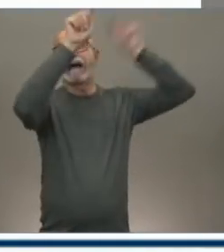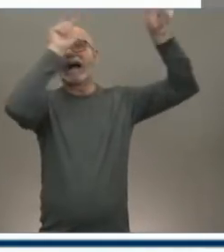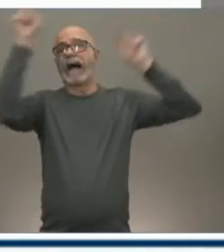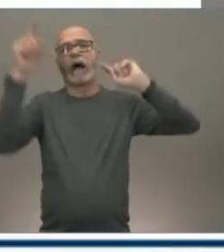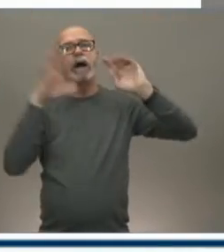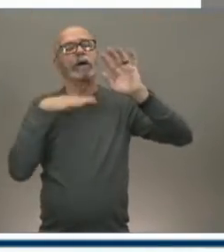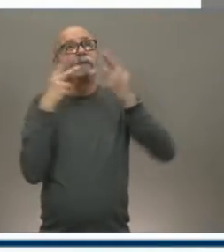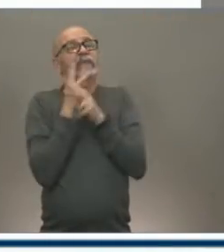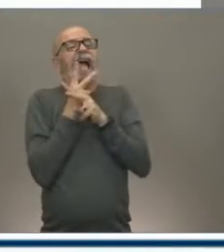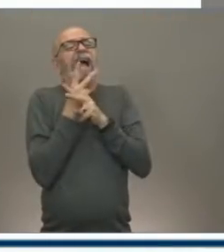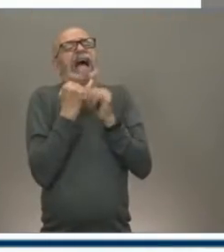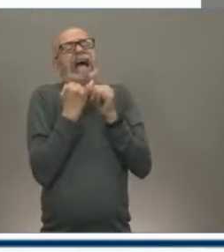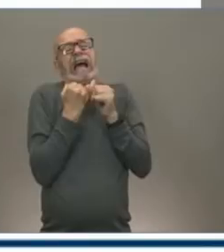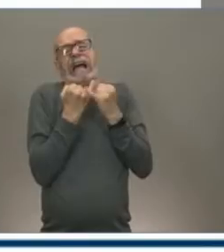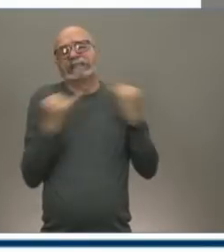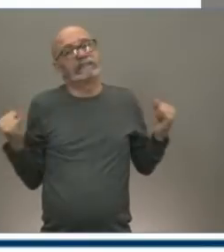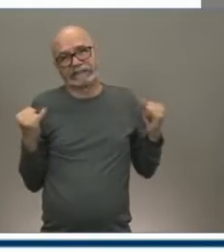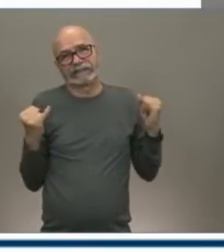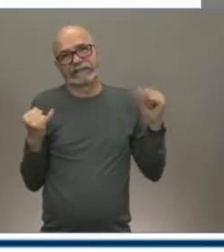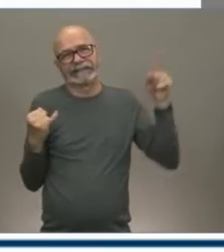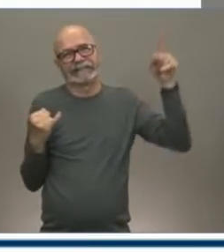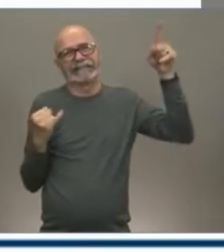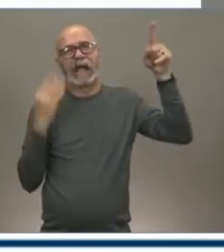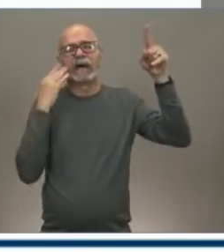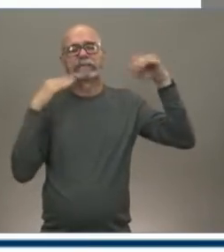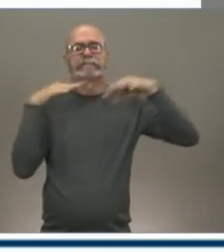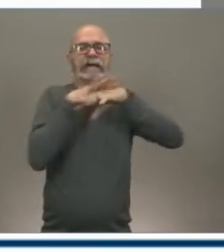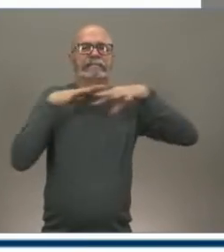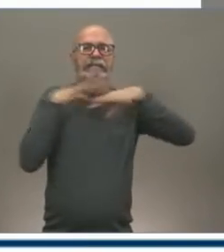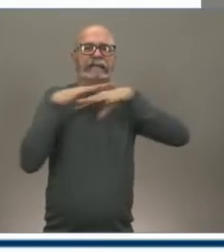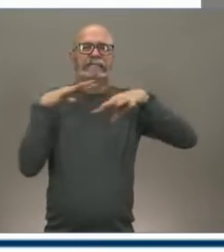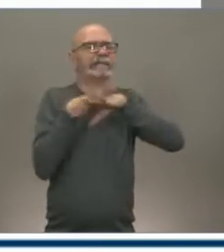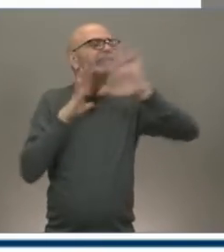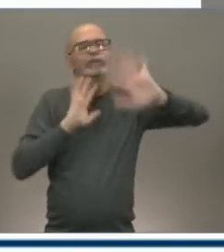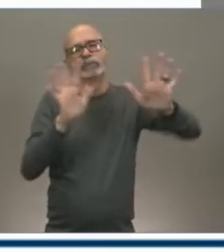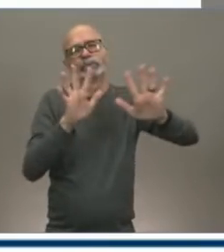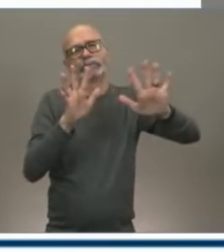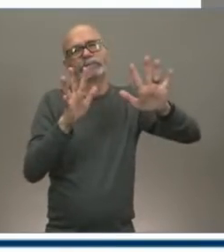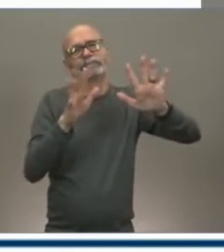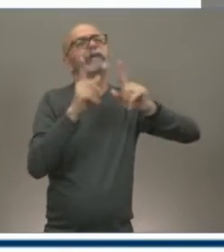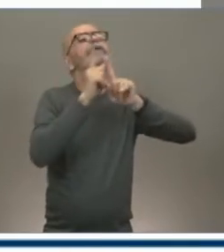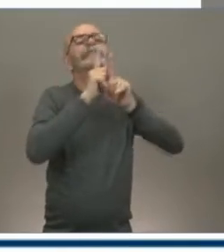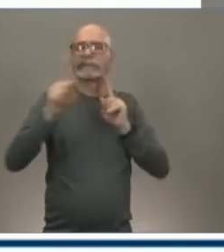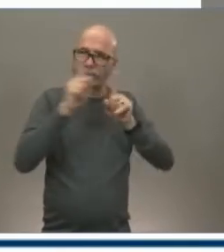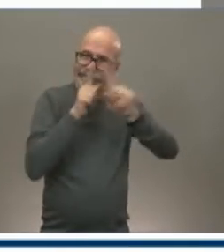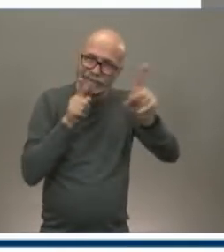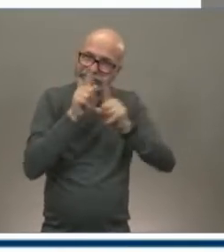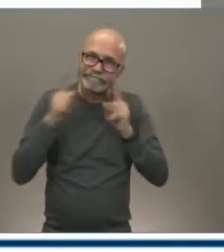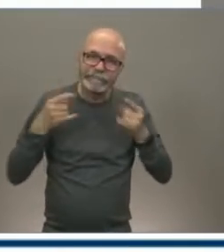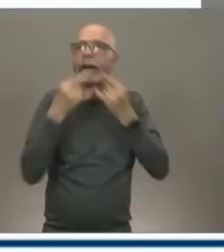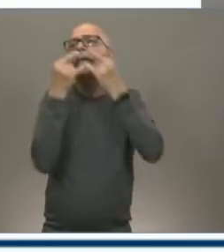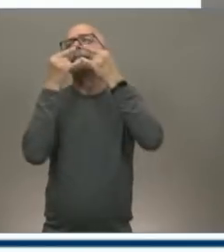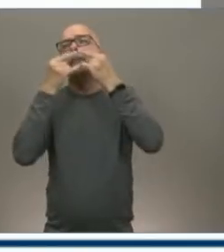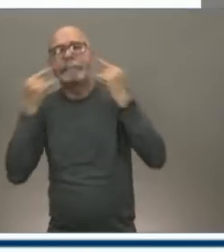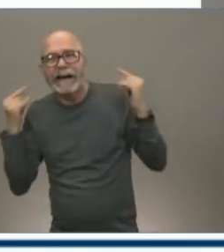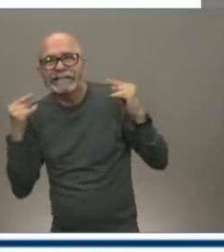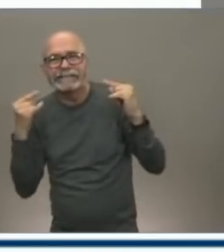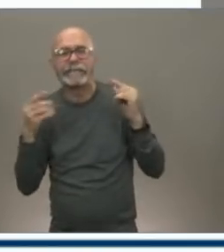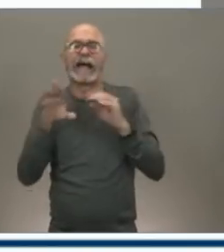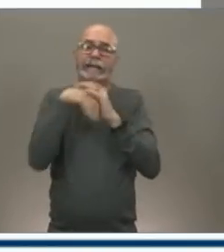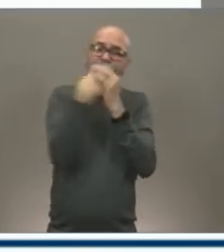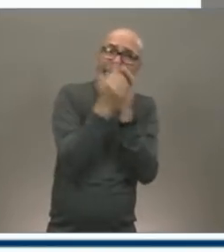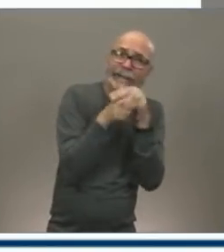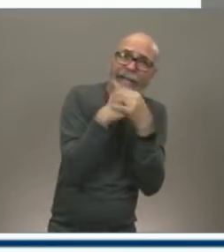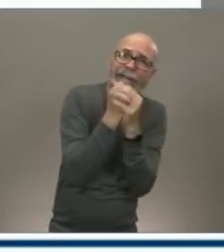about minimizing social activity, keeping distance, wearing masks, etc. But it will be a requirement if students have traveled outside